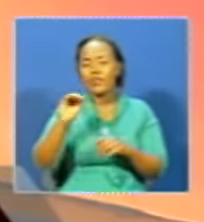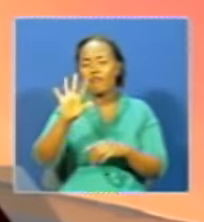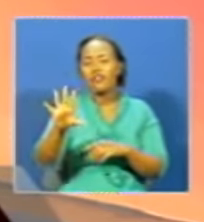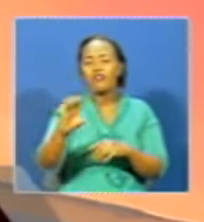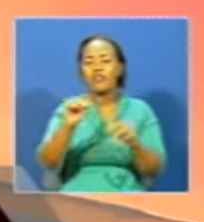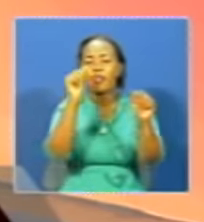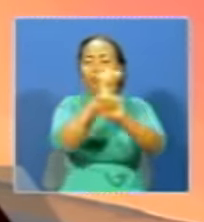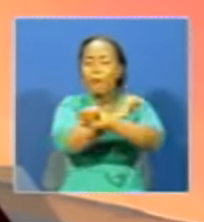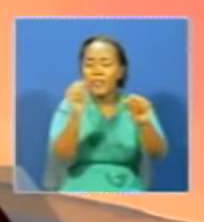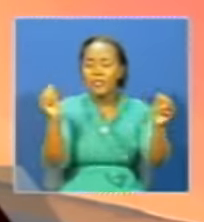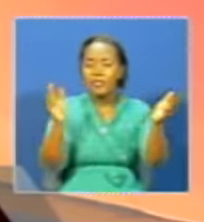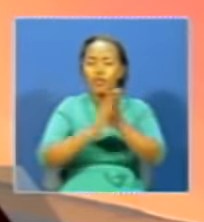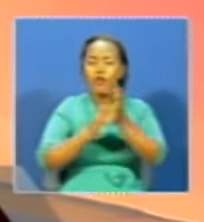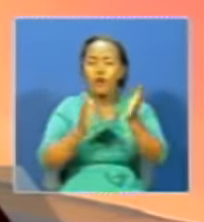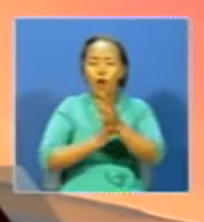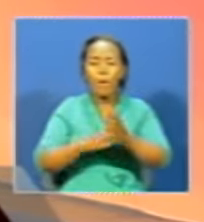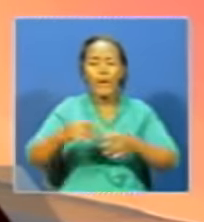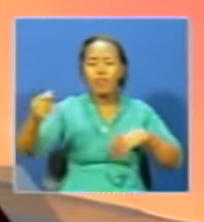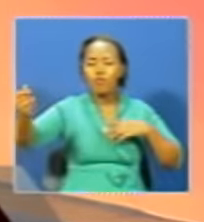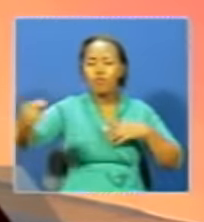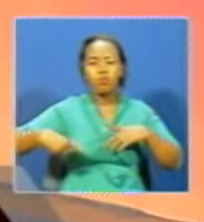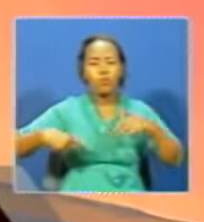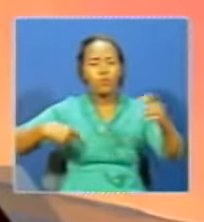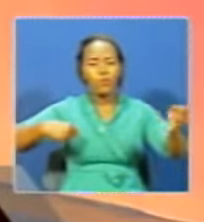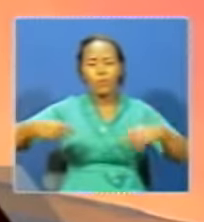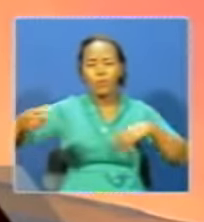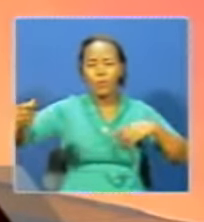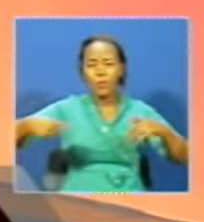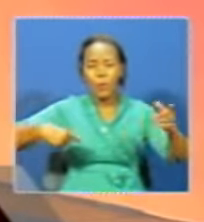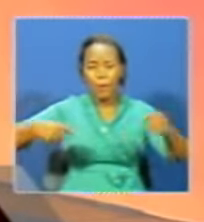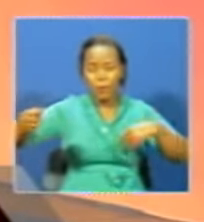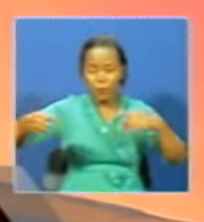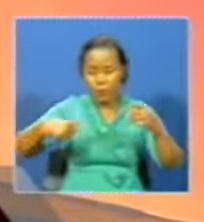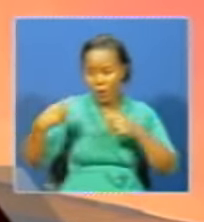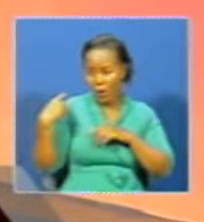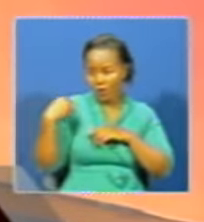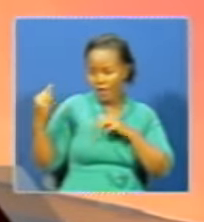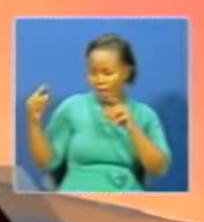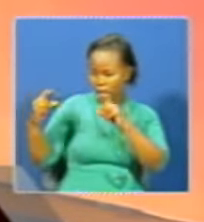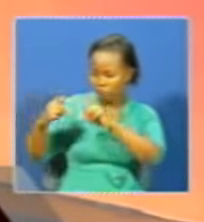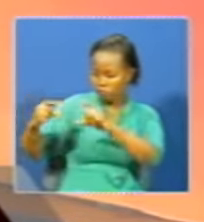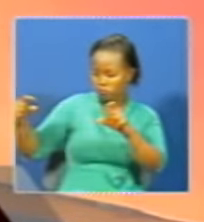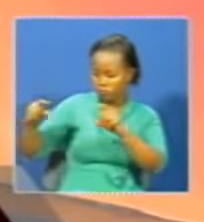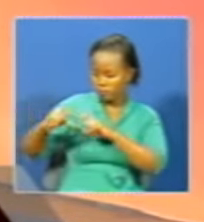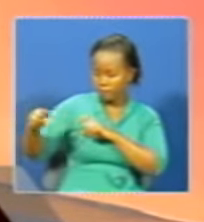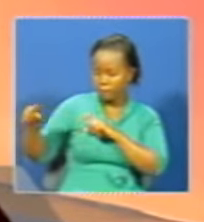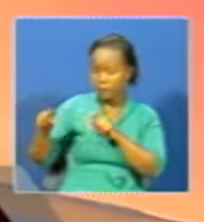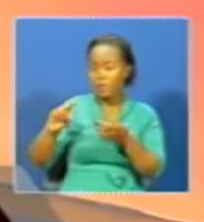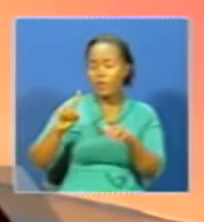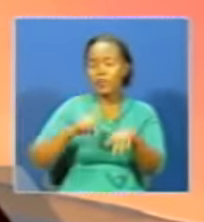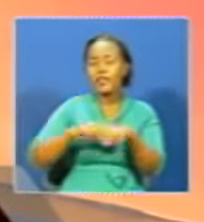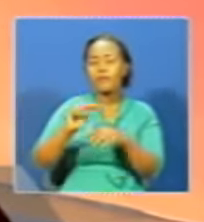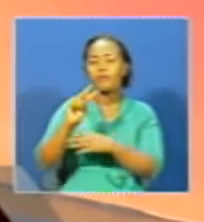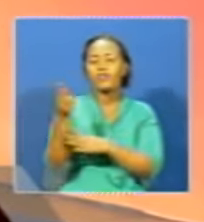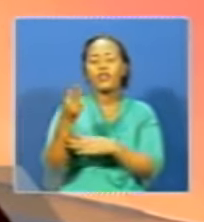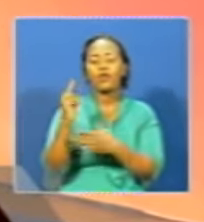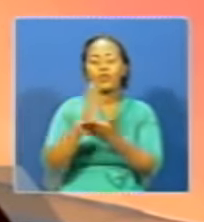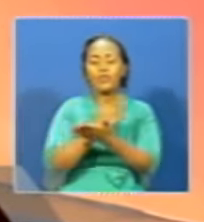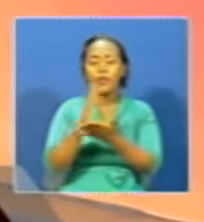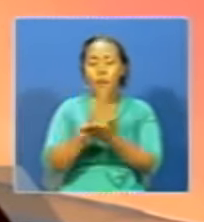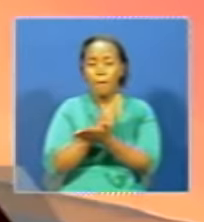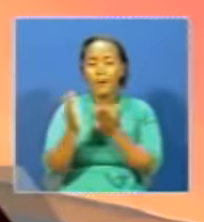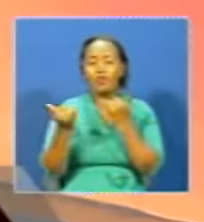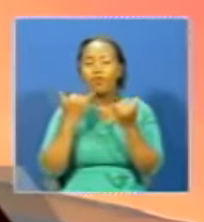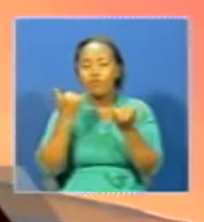send your comments on our social media platforms that are displayed on your screen. And when we come back, the second part of this interview with Honorable